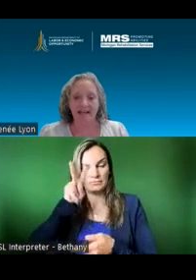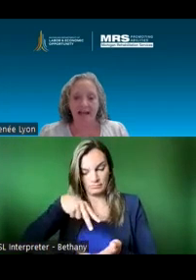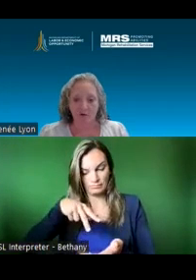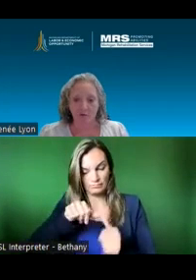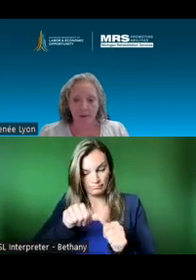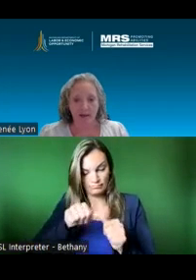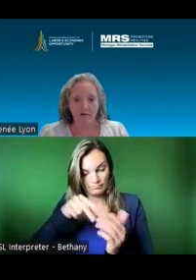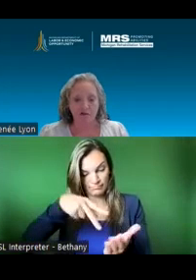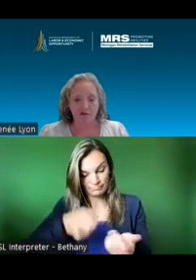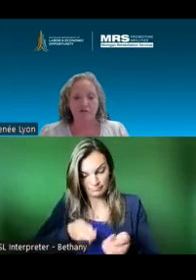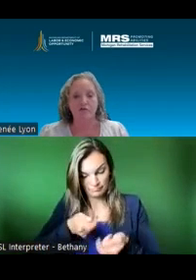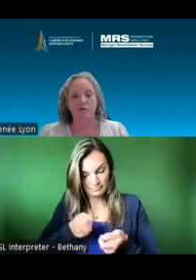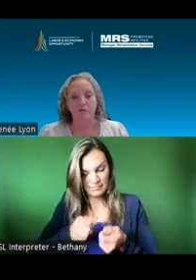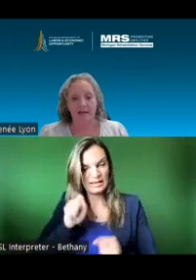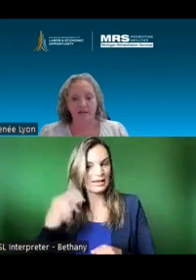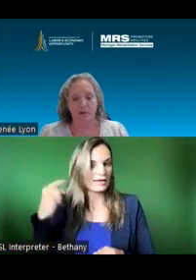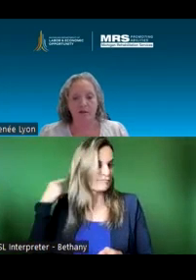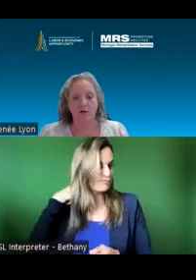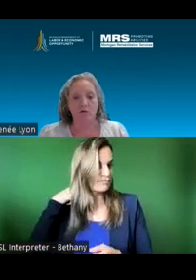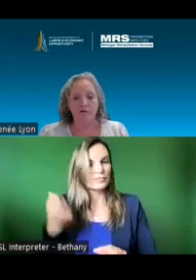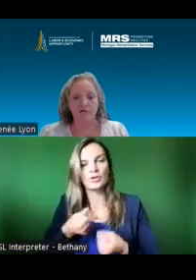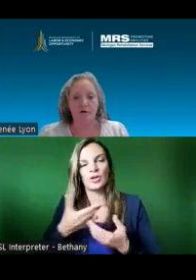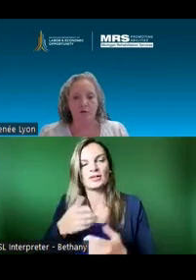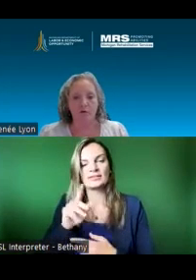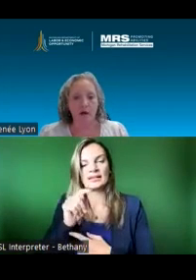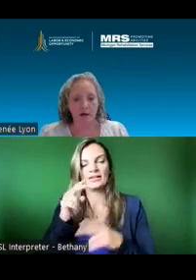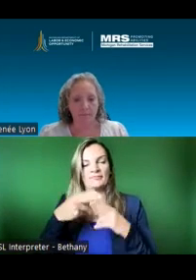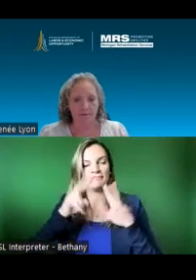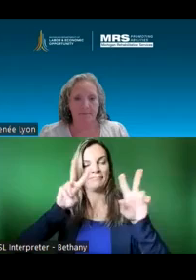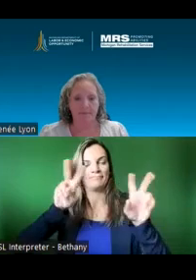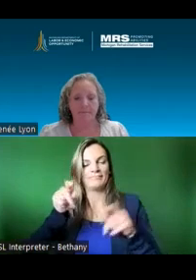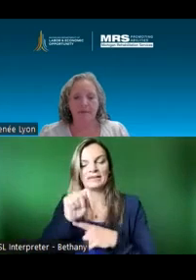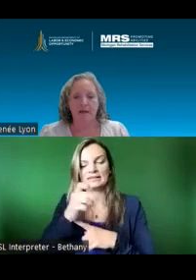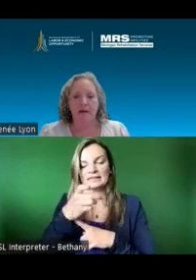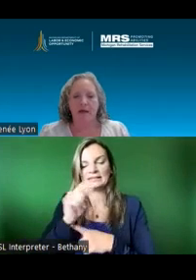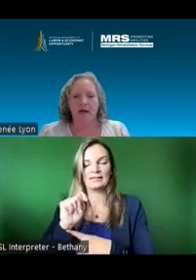looking down posture. So that's why you hold your phone up.